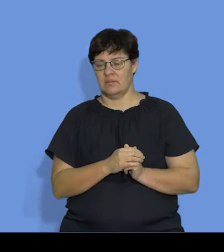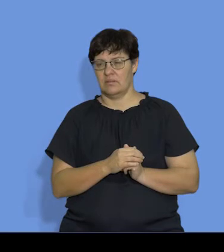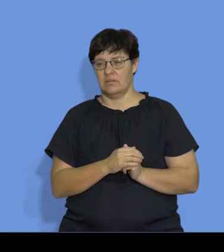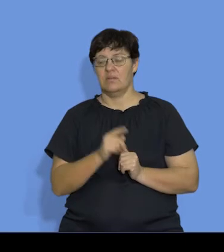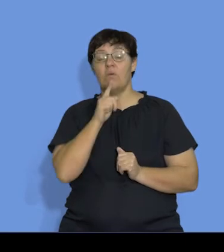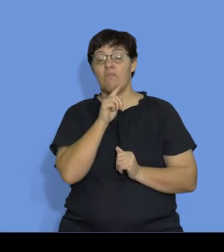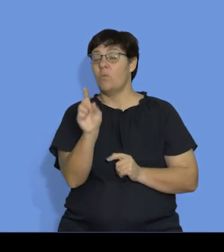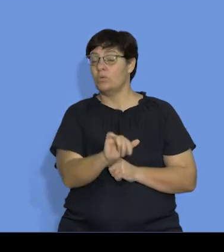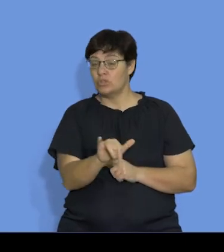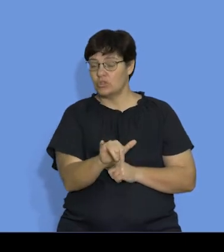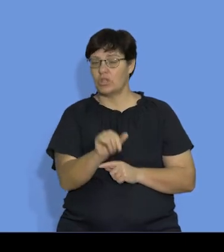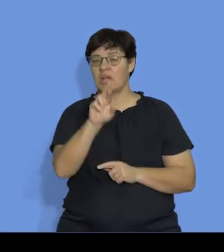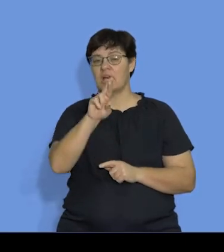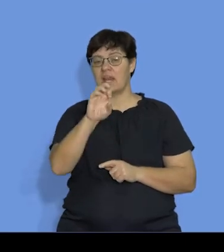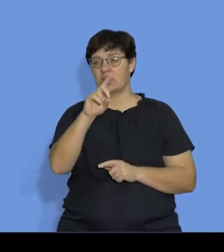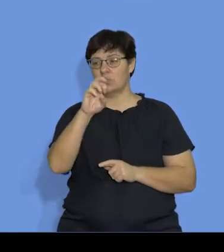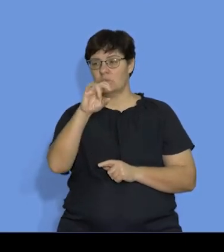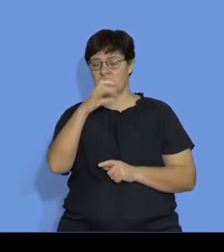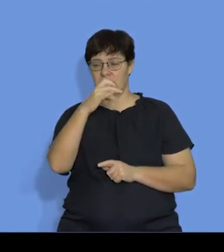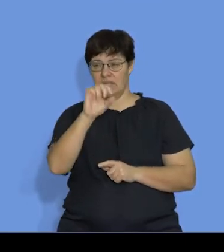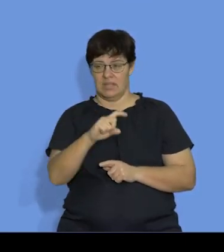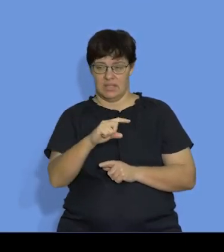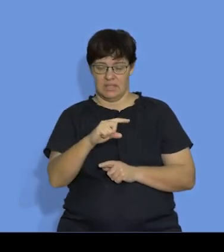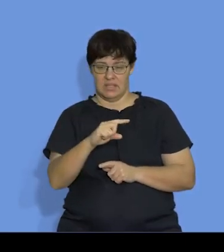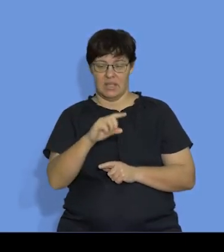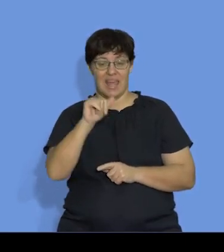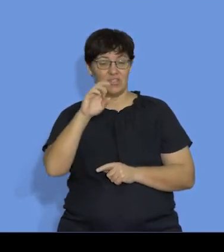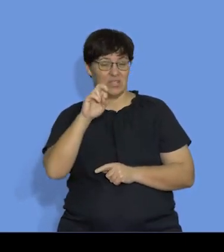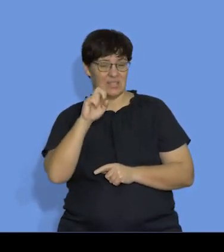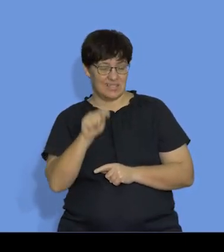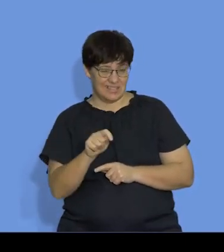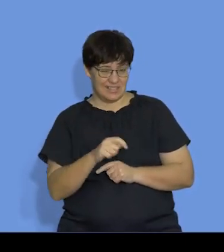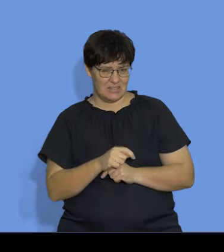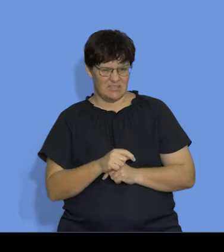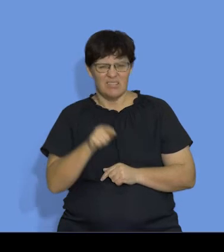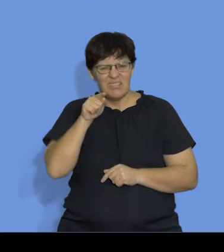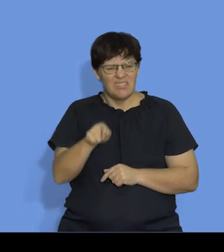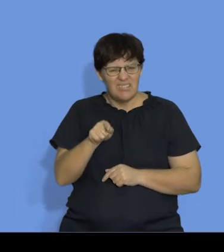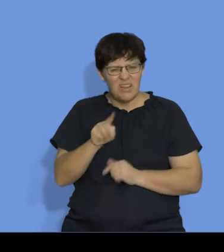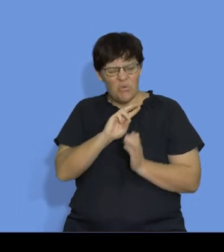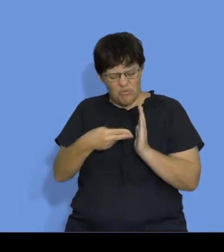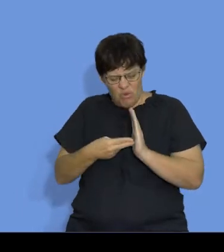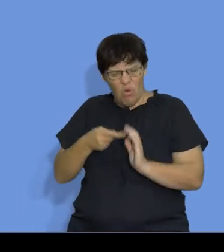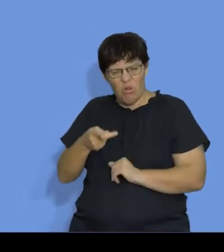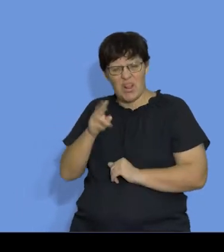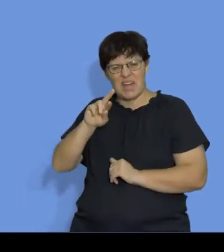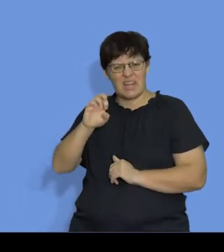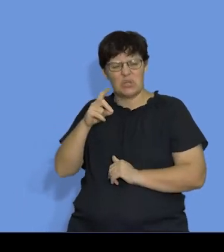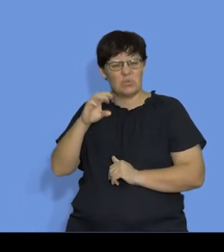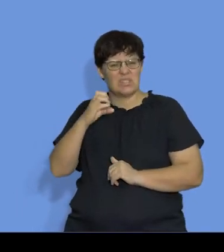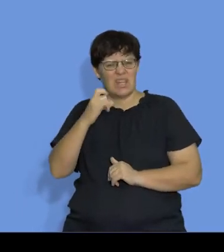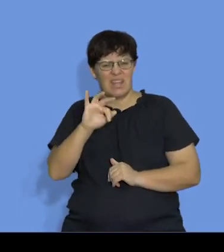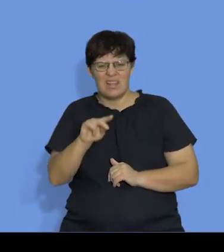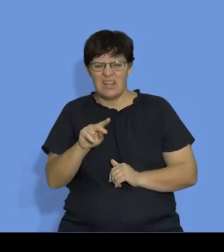the reducing agent. First thing first, we need to understand what is the role of a reducing agent in